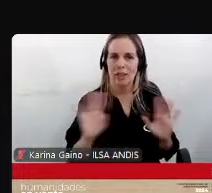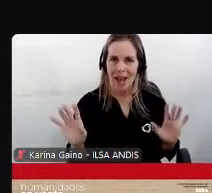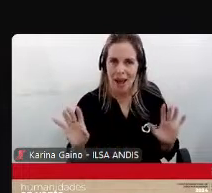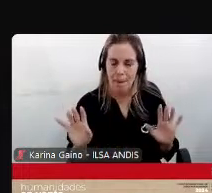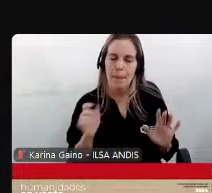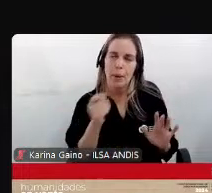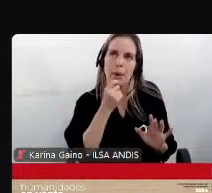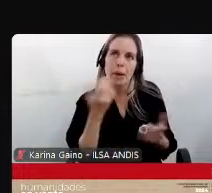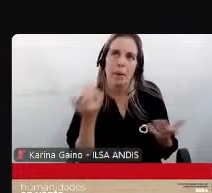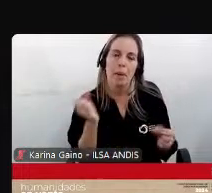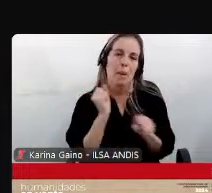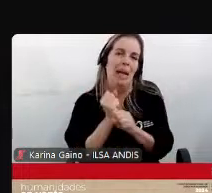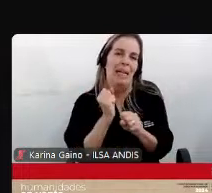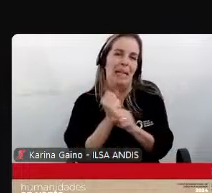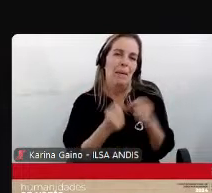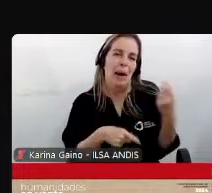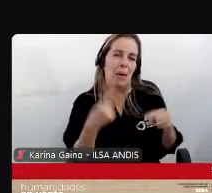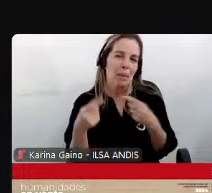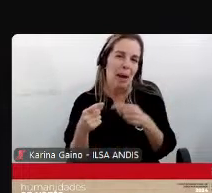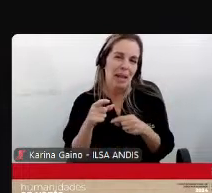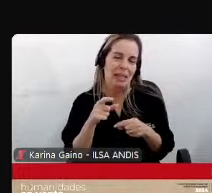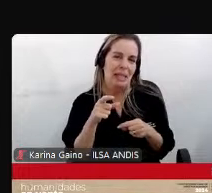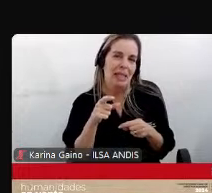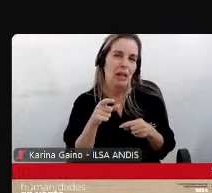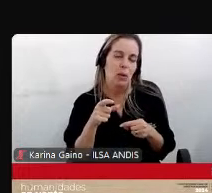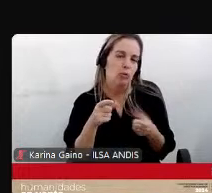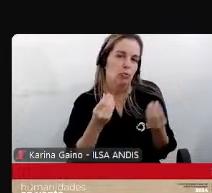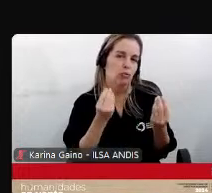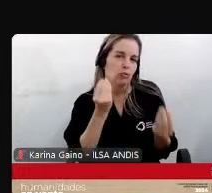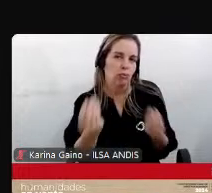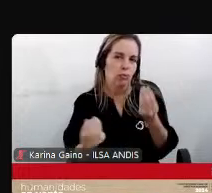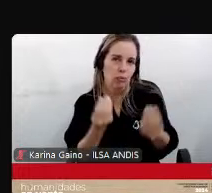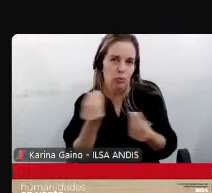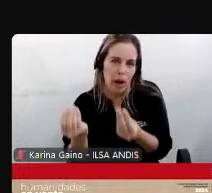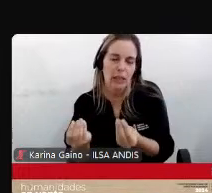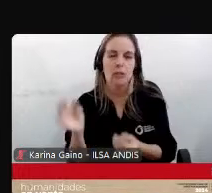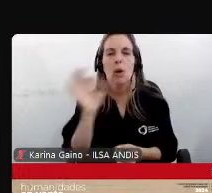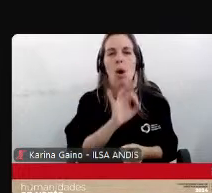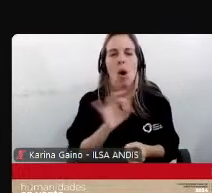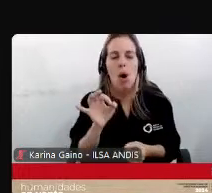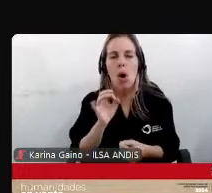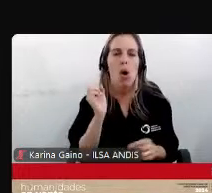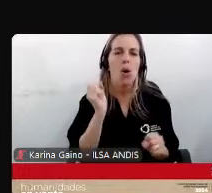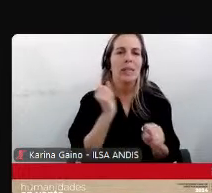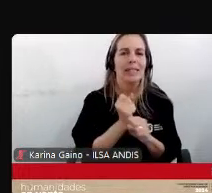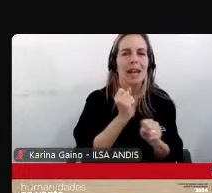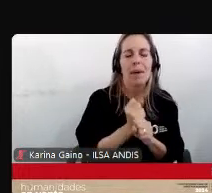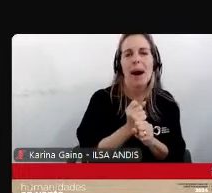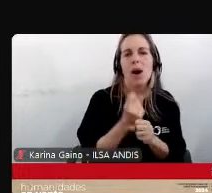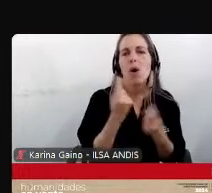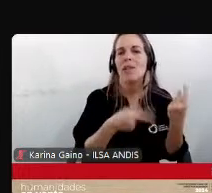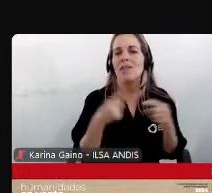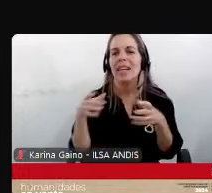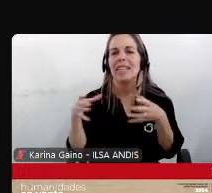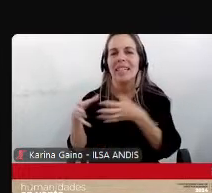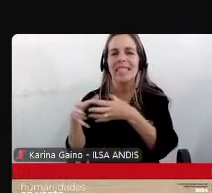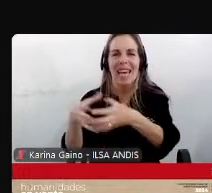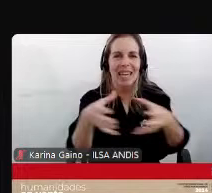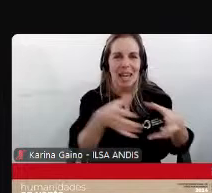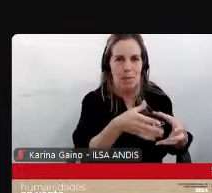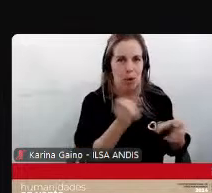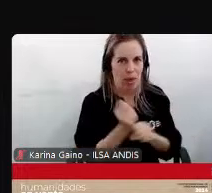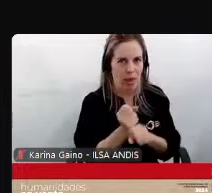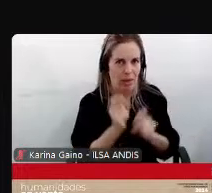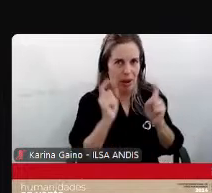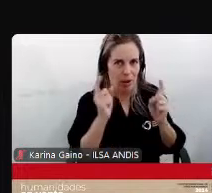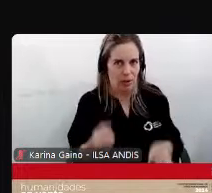work with changes in working conditions that are under the second, that are very similar to the second indicator. So just